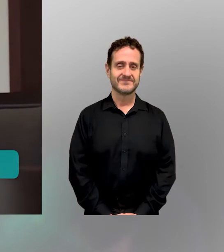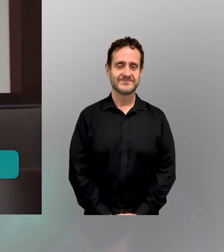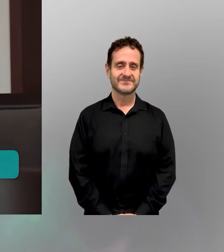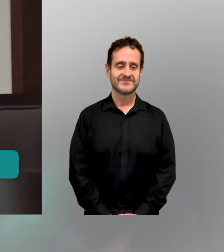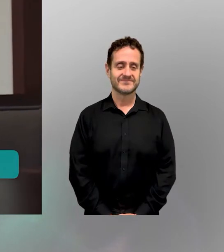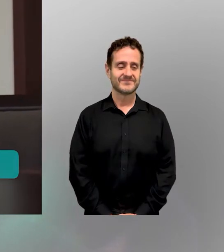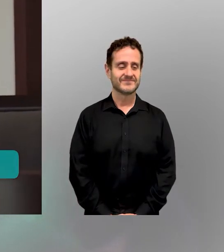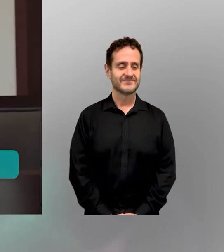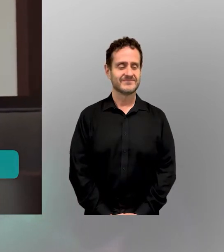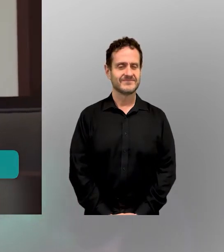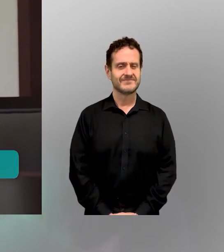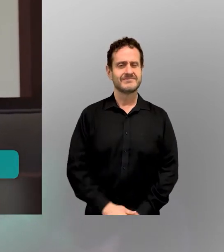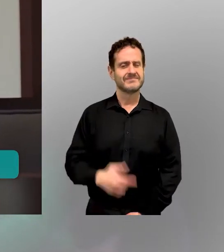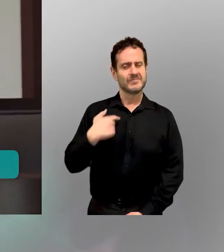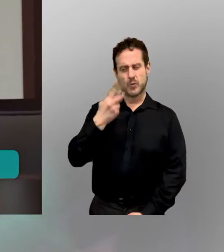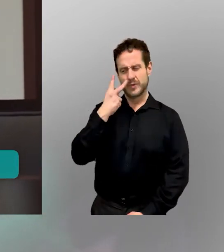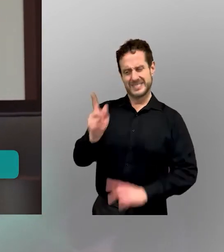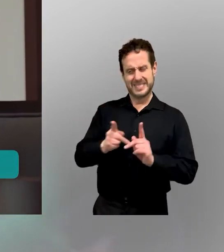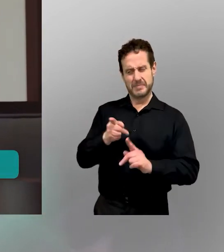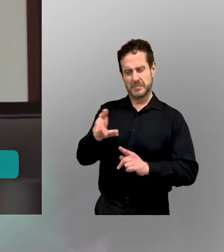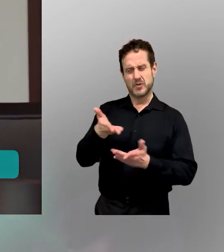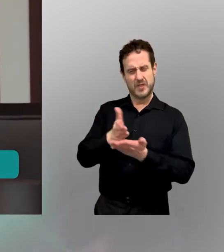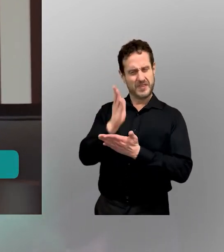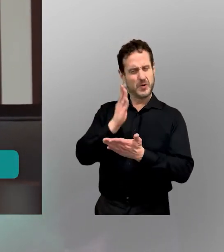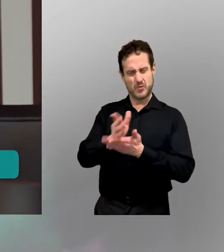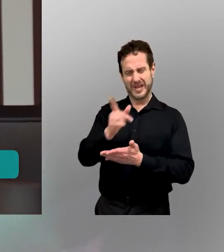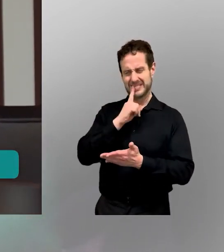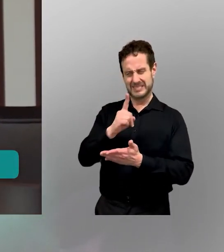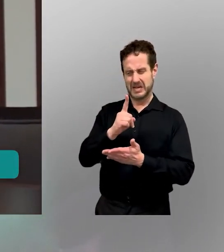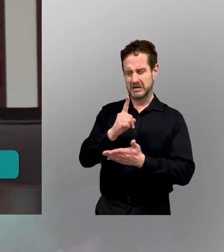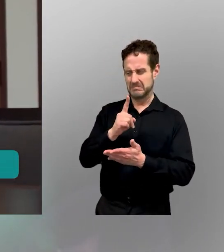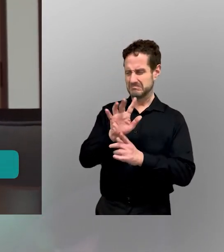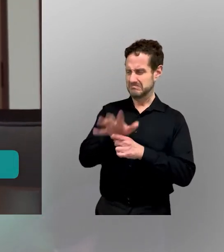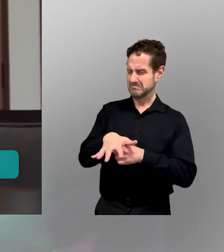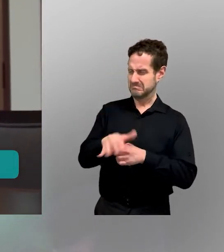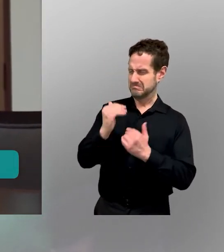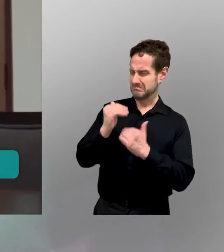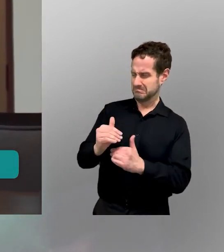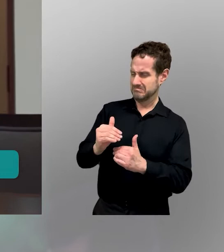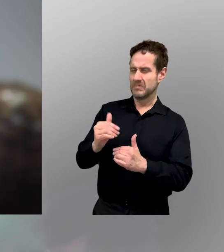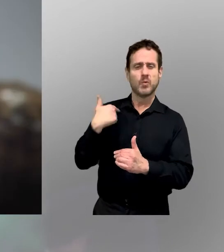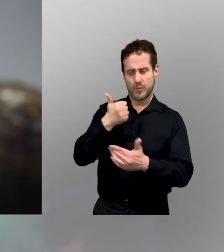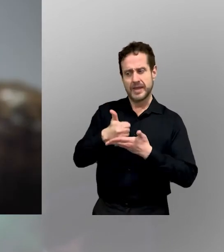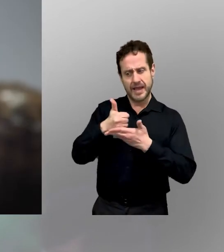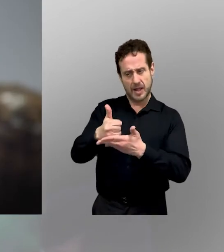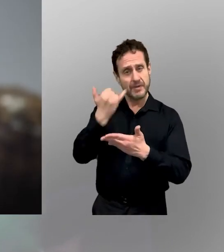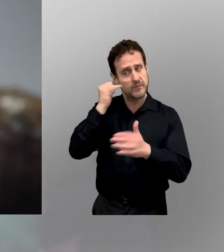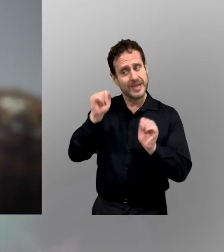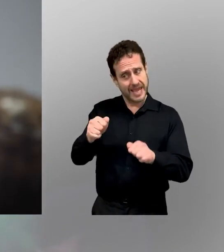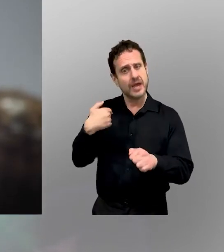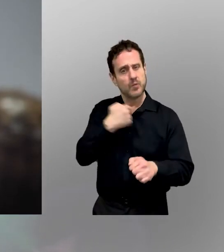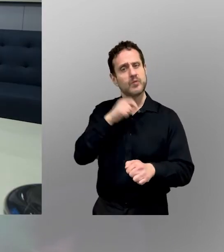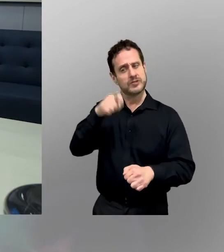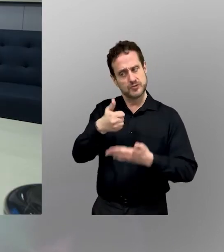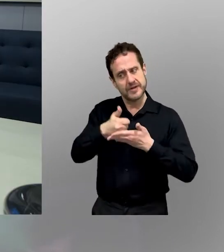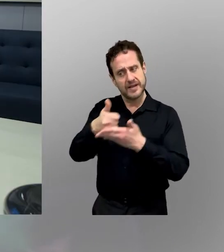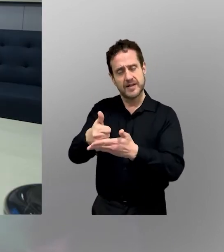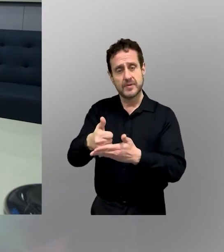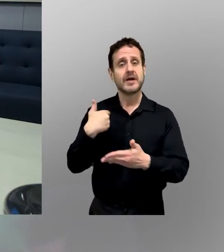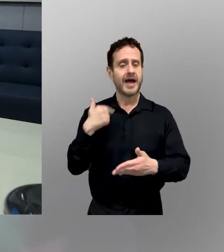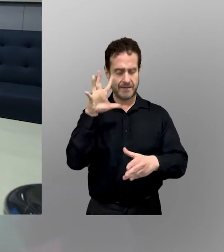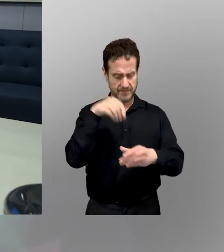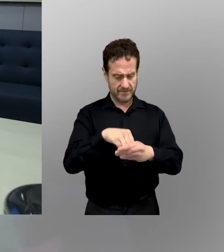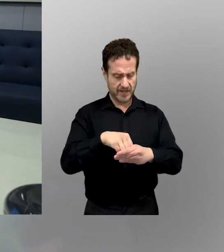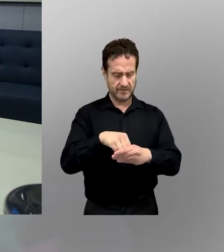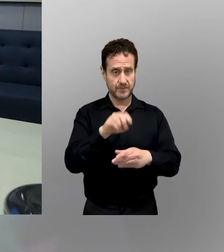EFE's Auxiliary Board. When you see someone's rights are being infringed on and you can do something about it, I believe you should. And